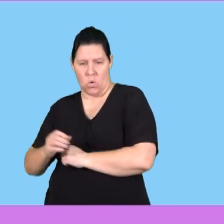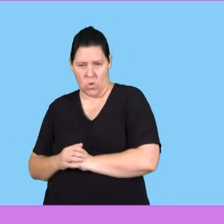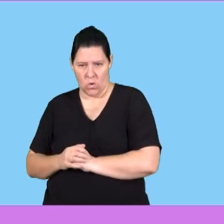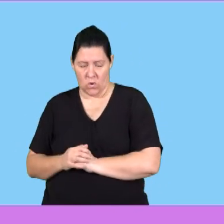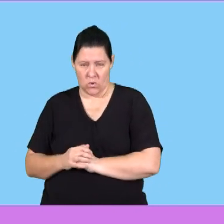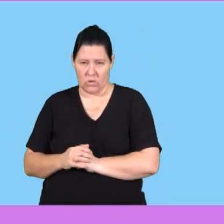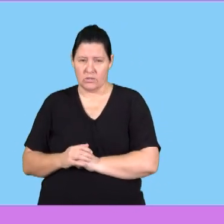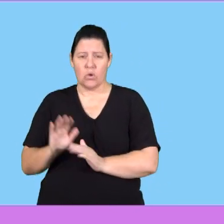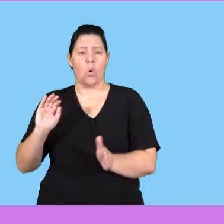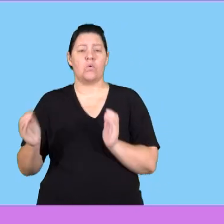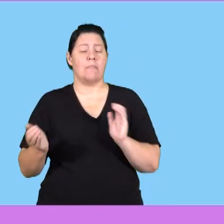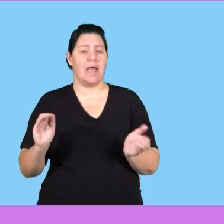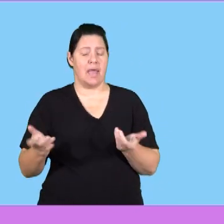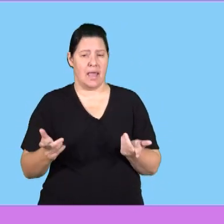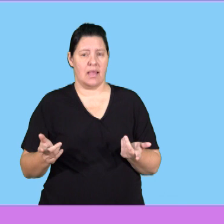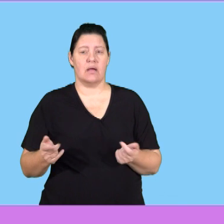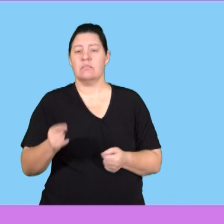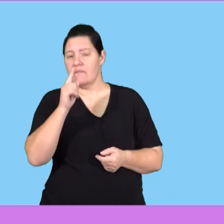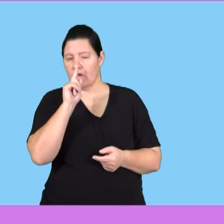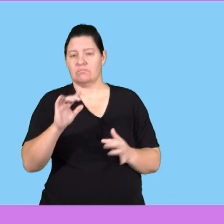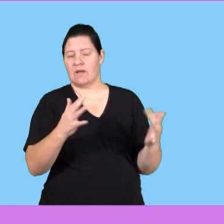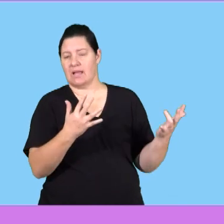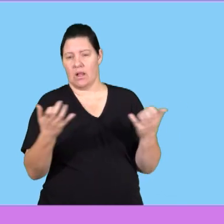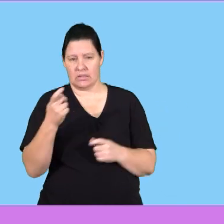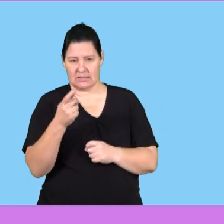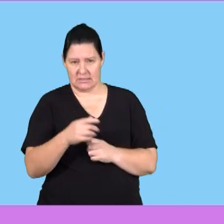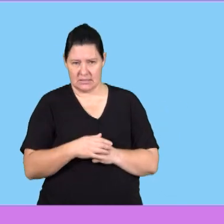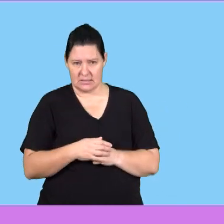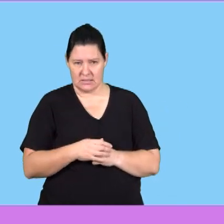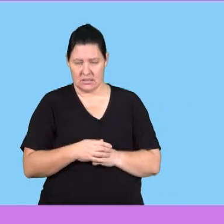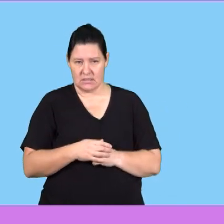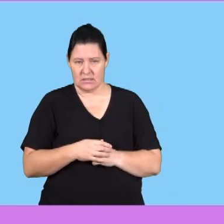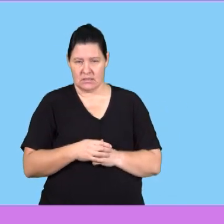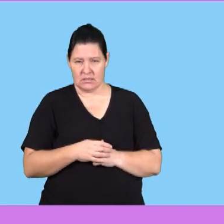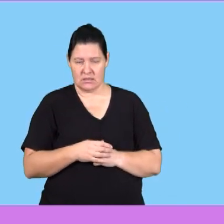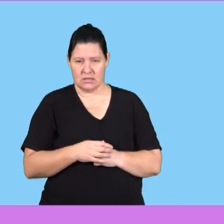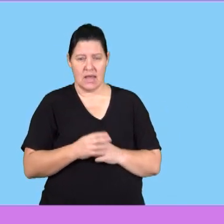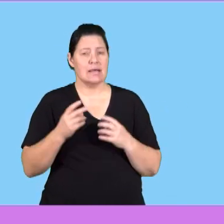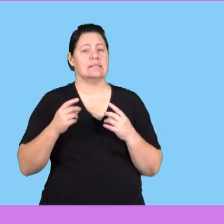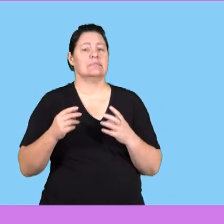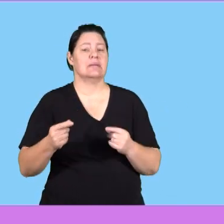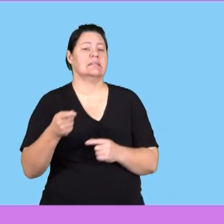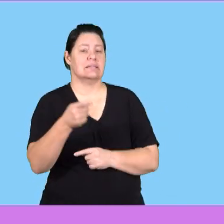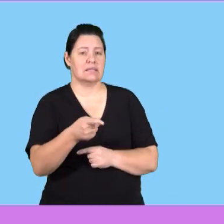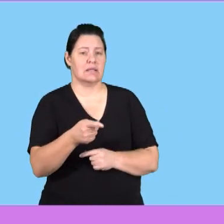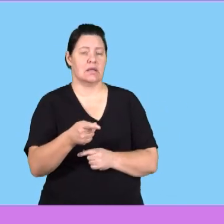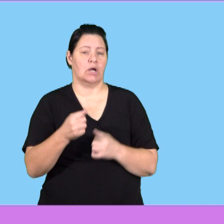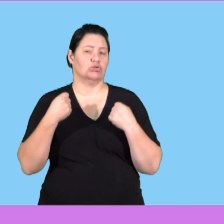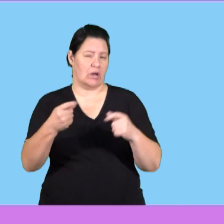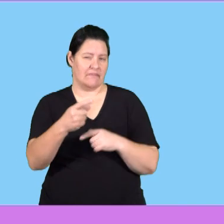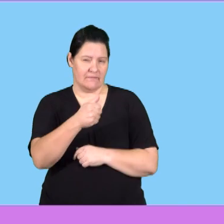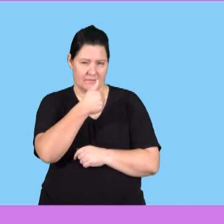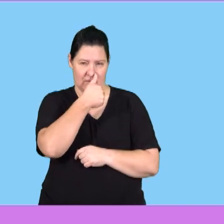For us to do this comparison, we must first calculate the speed that Thembi was